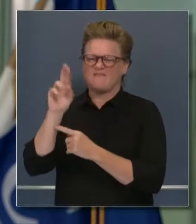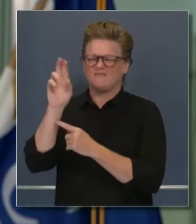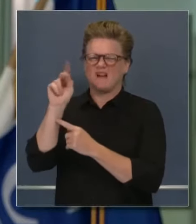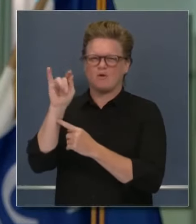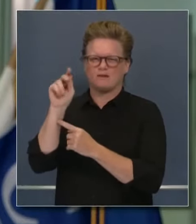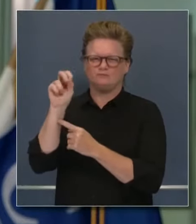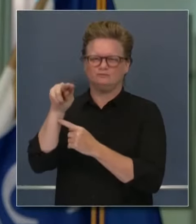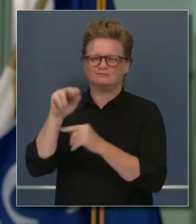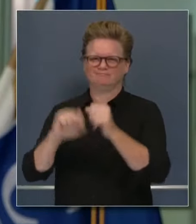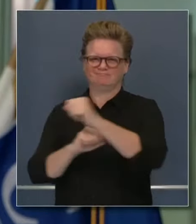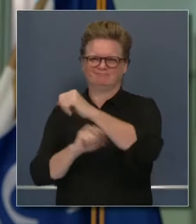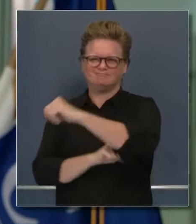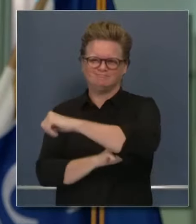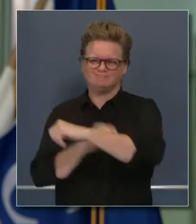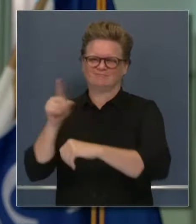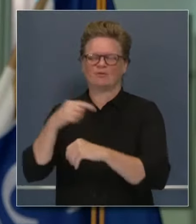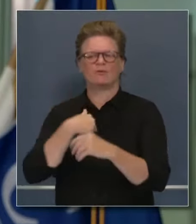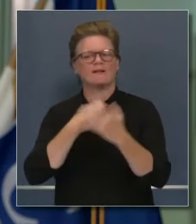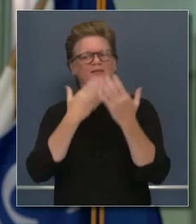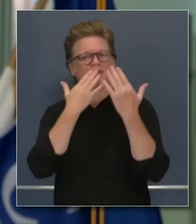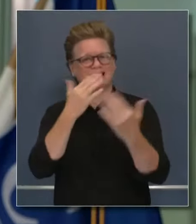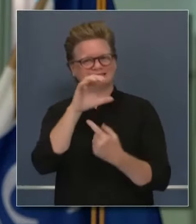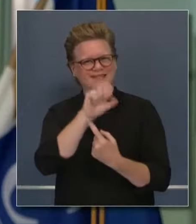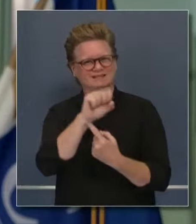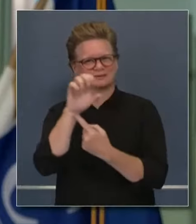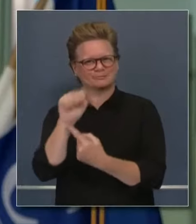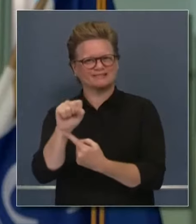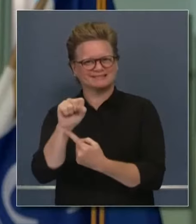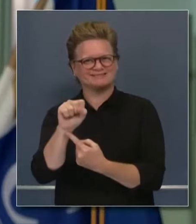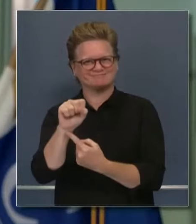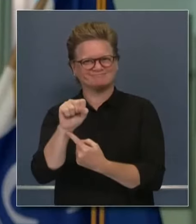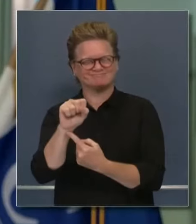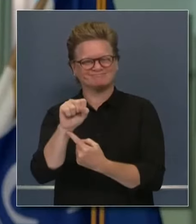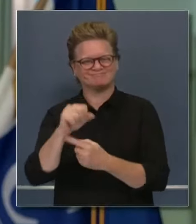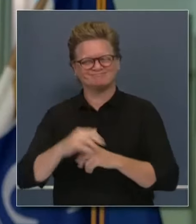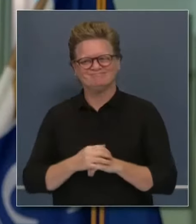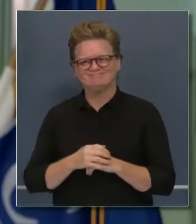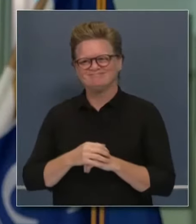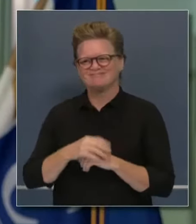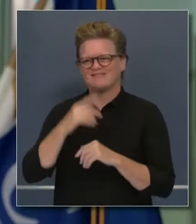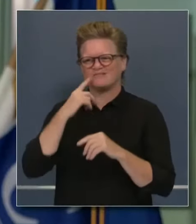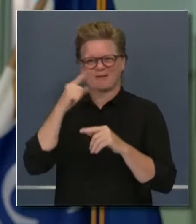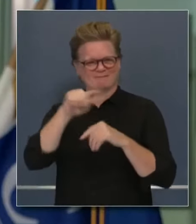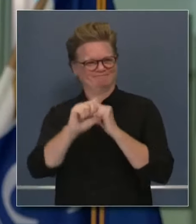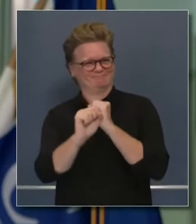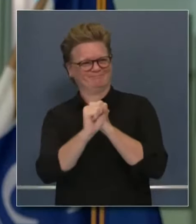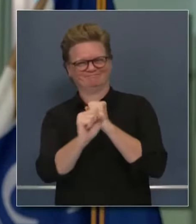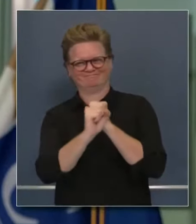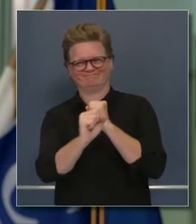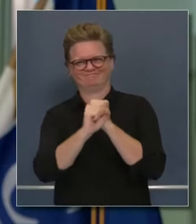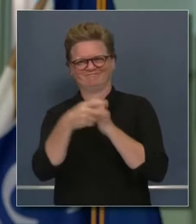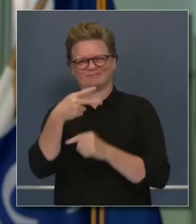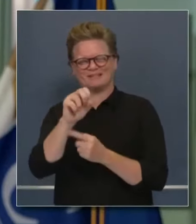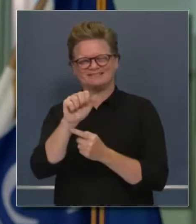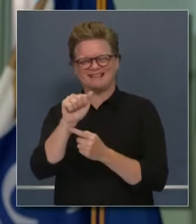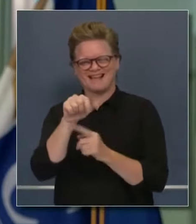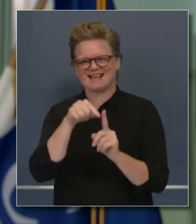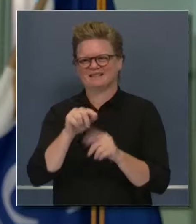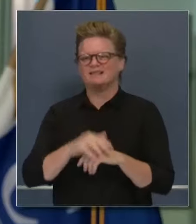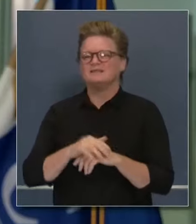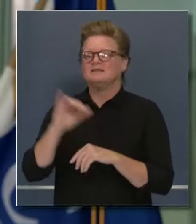to our team, California for All. By the way, as always, this PSA, the other ones that we presented you last week, the culturally